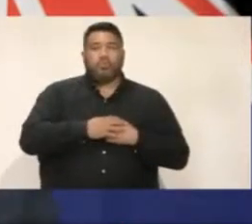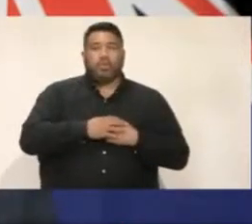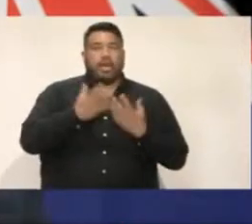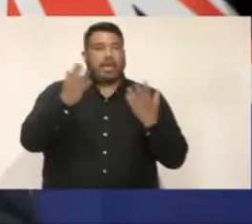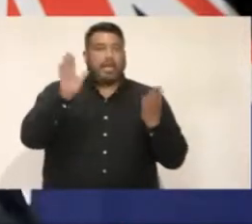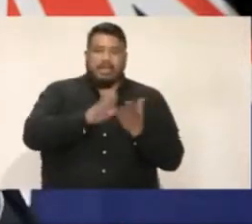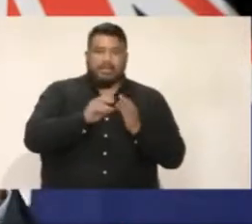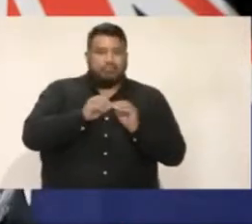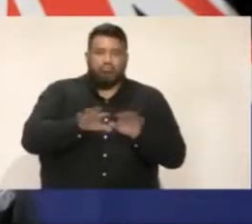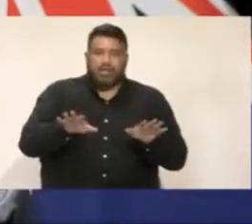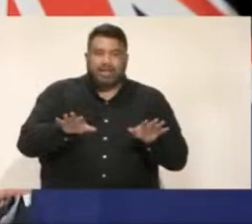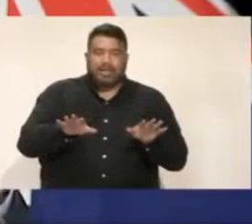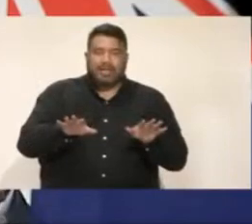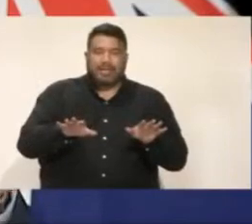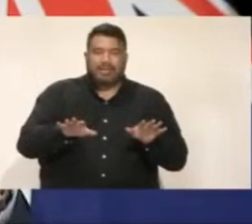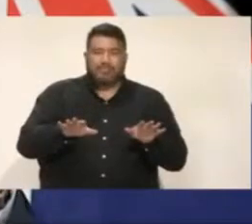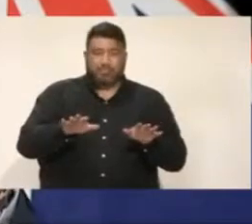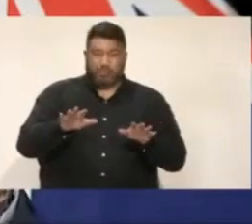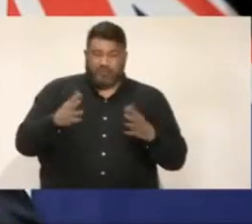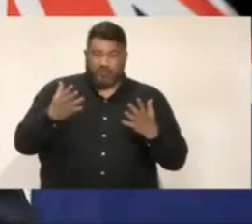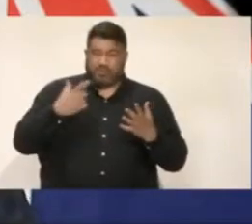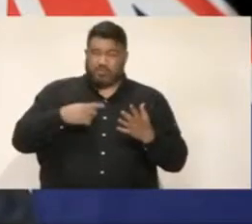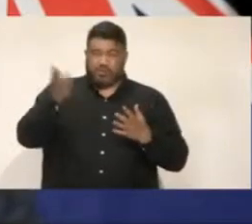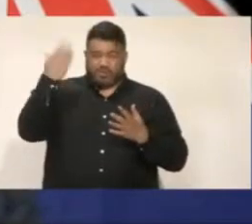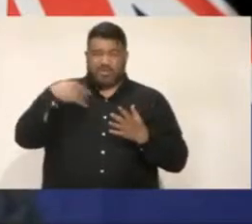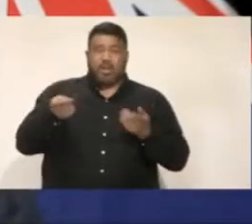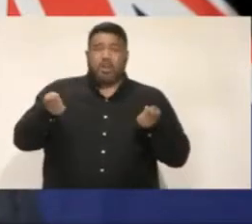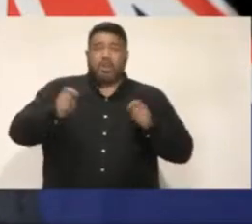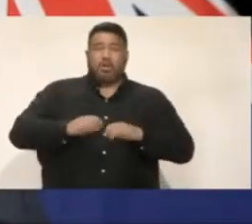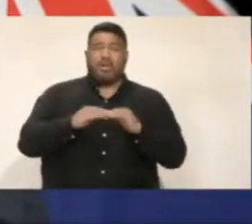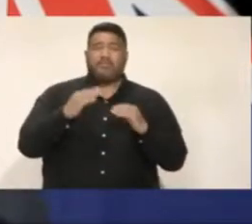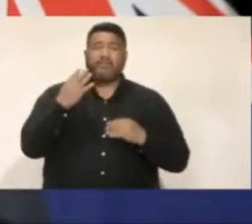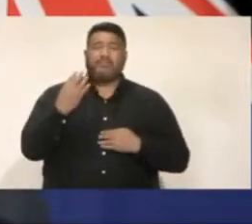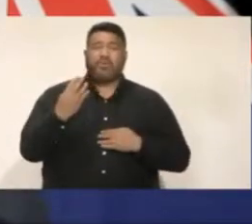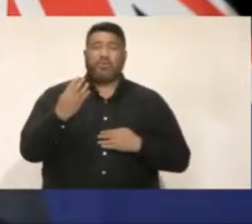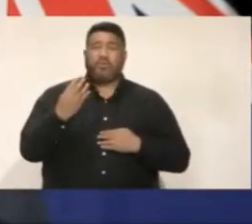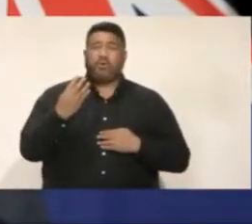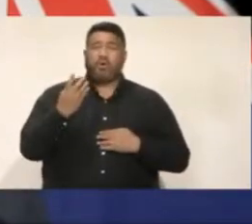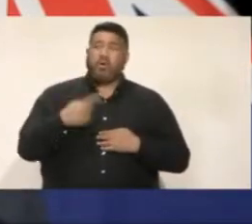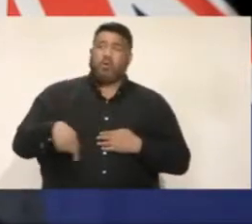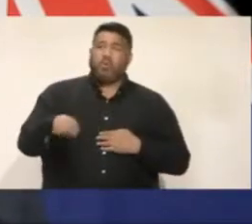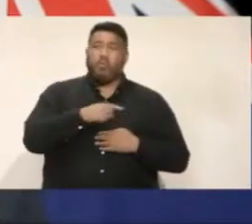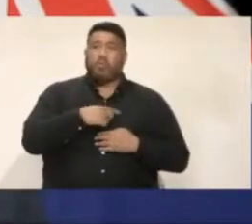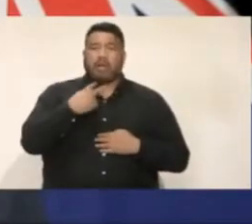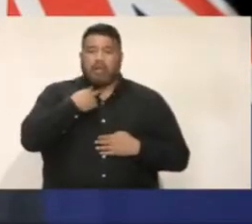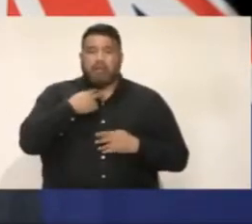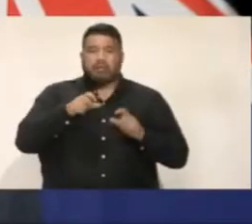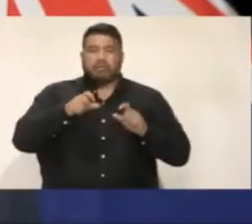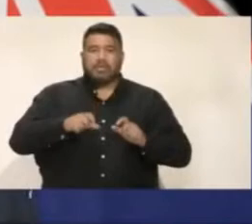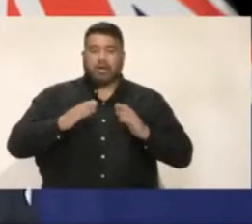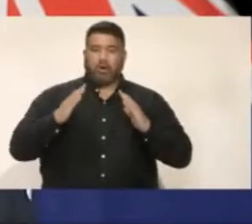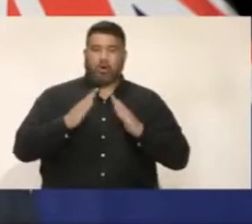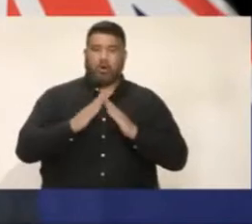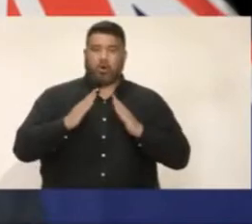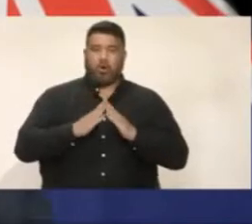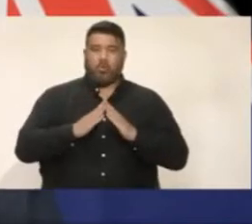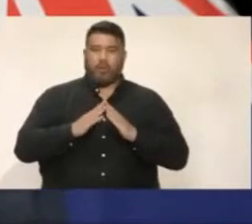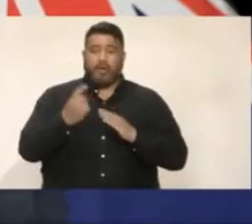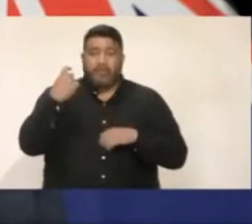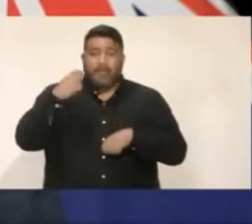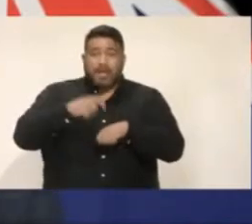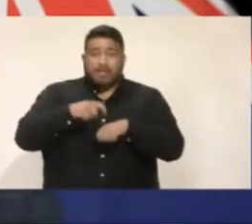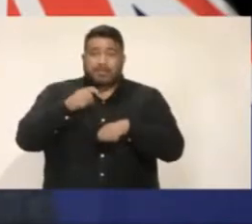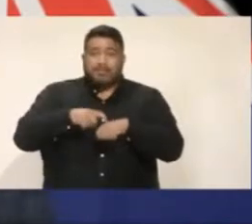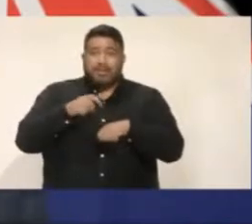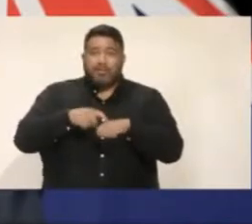certainly reflects the fact that during the lockdown earlier in the year, which is the time period when usually flu viruses would be being imported from the